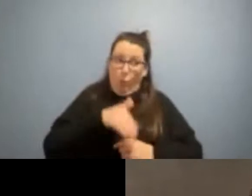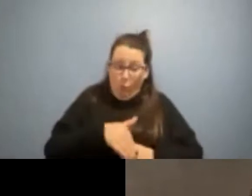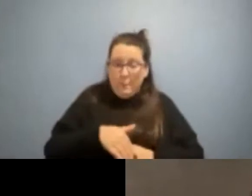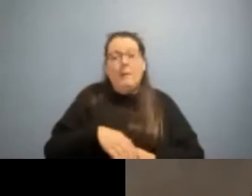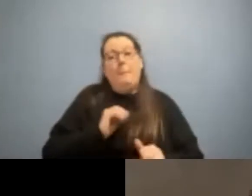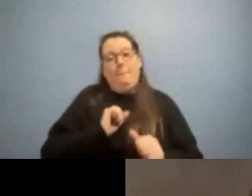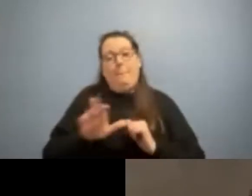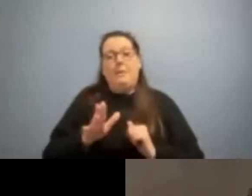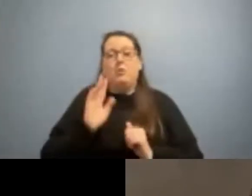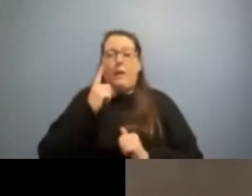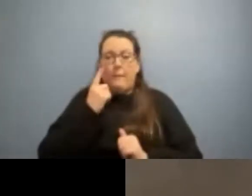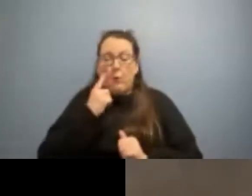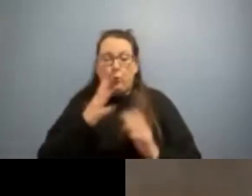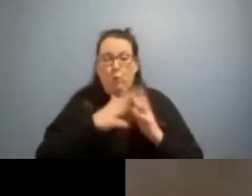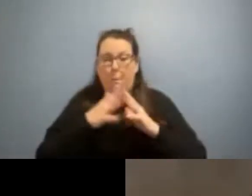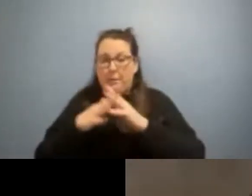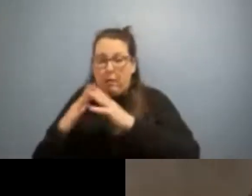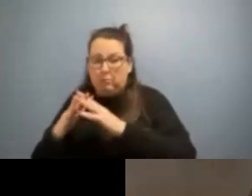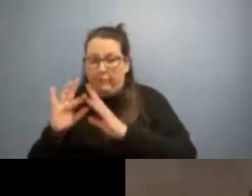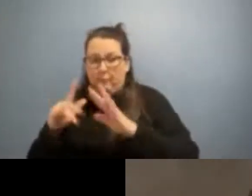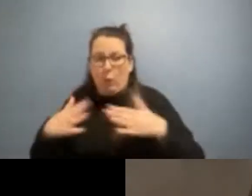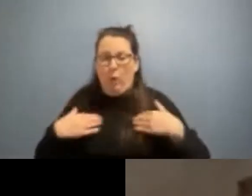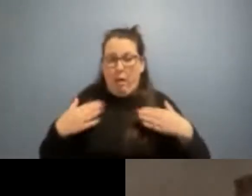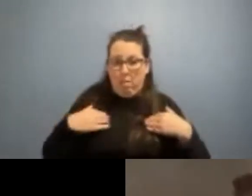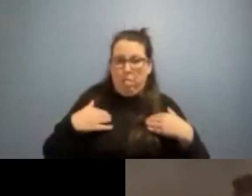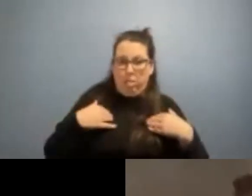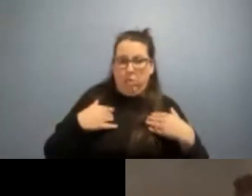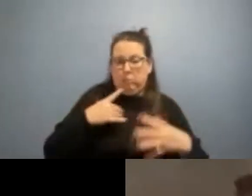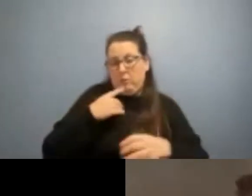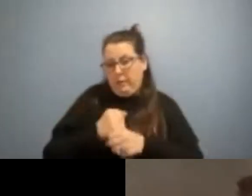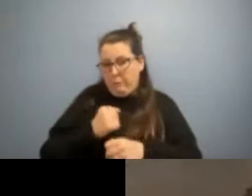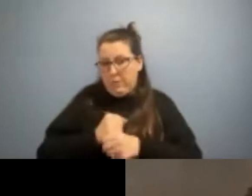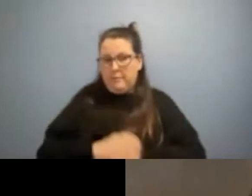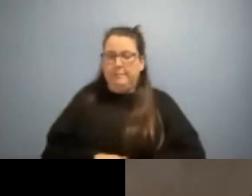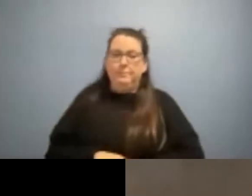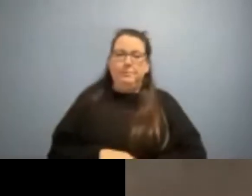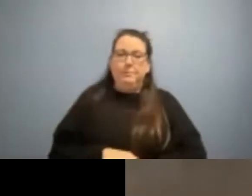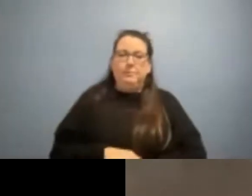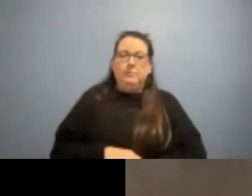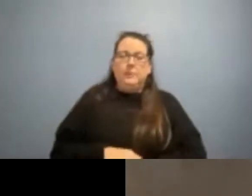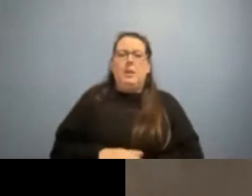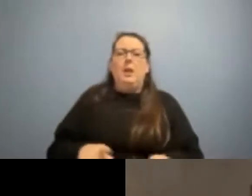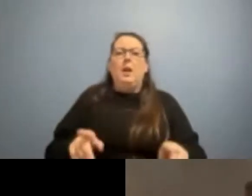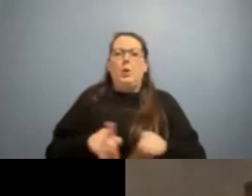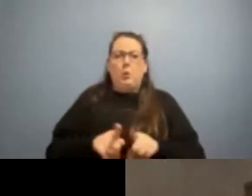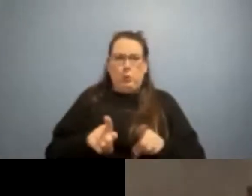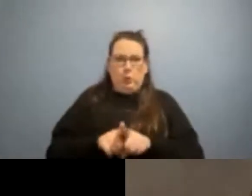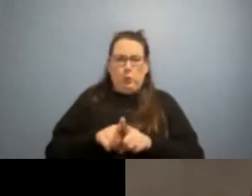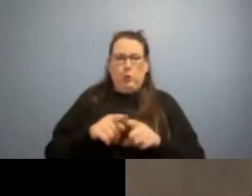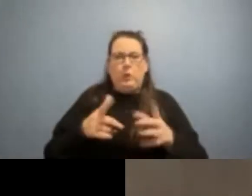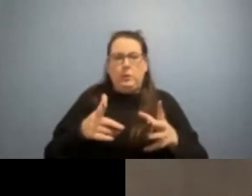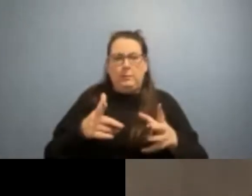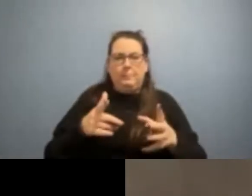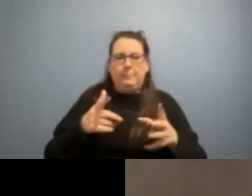in the meantime, and we do encourage you to follow that quite closely. I should also flag, I think there's been